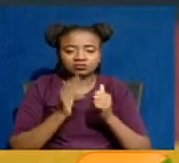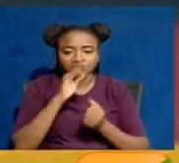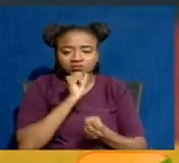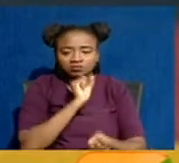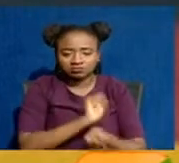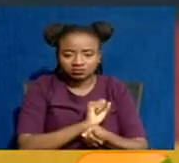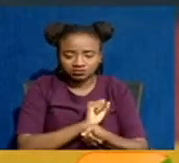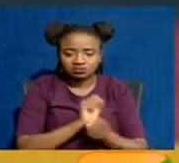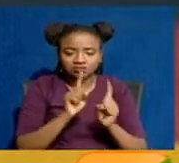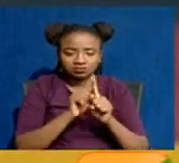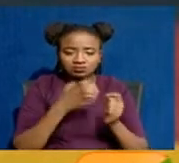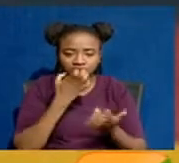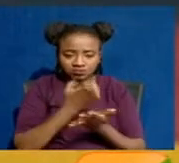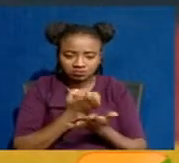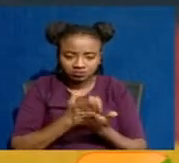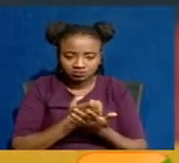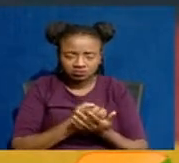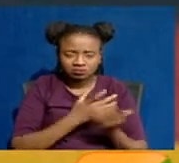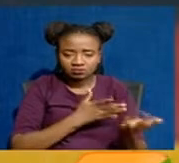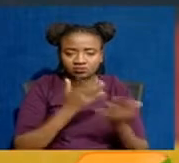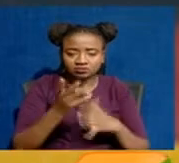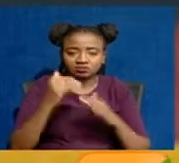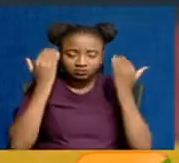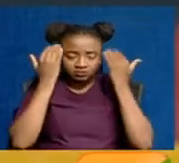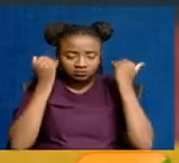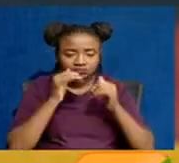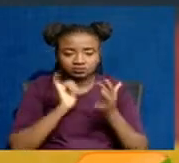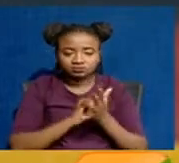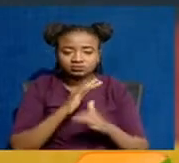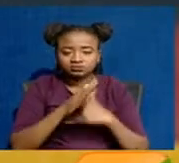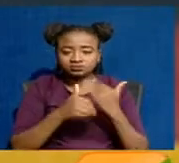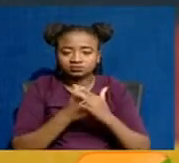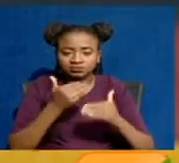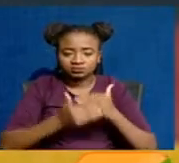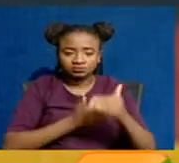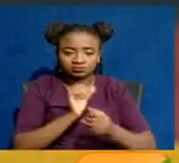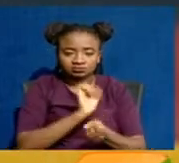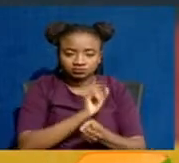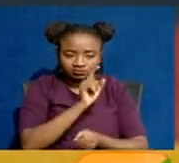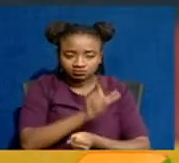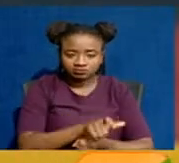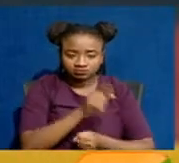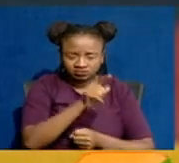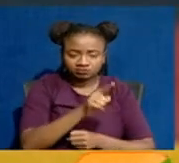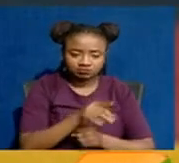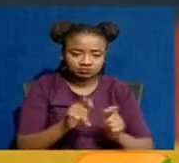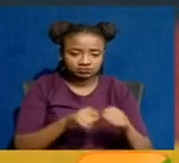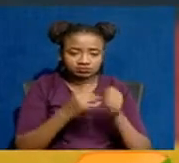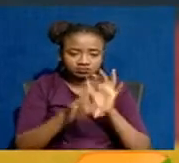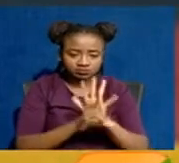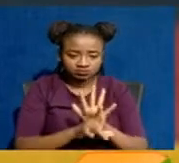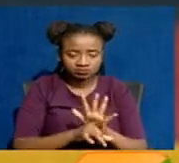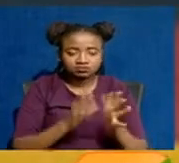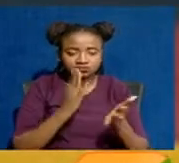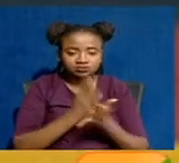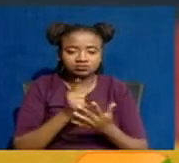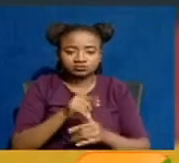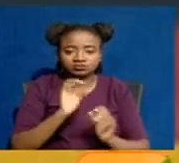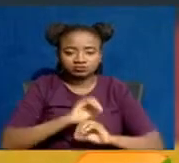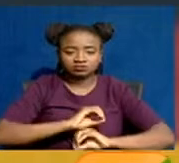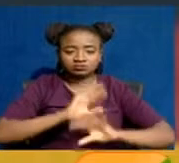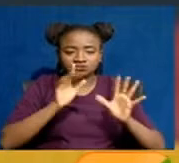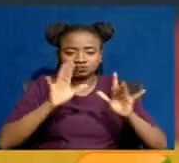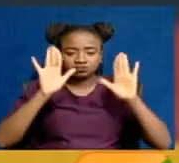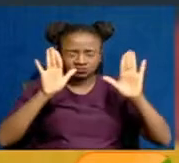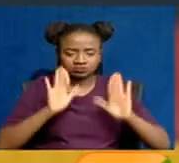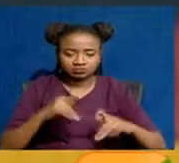And as such, evidence in court being brought that the entire process of arresting this person was illegal. So that is actually an important consideration,